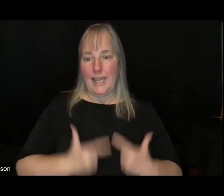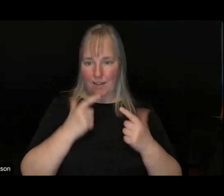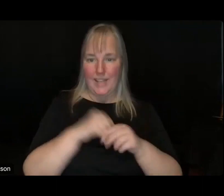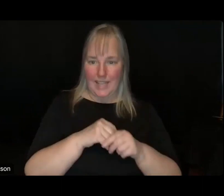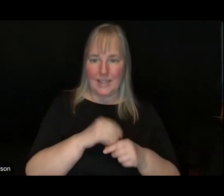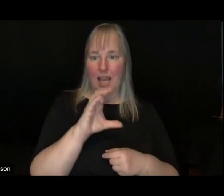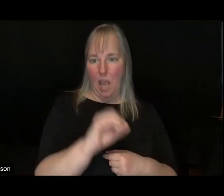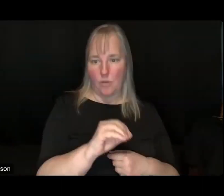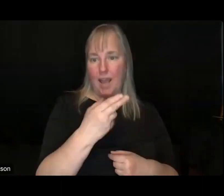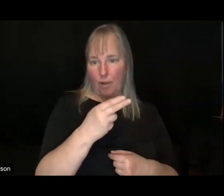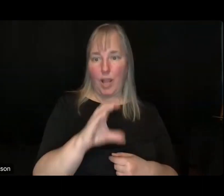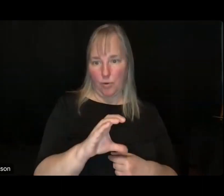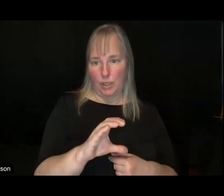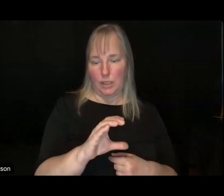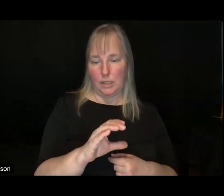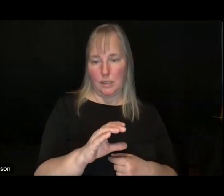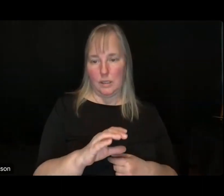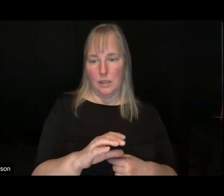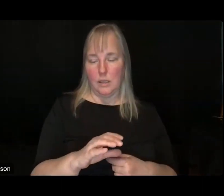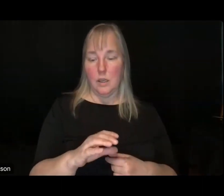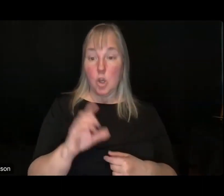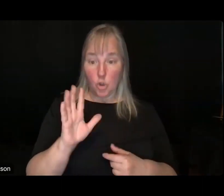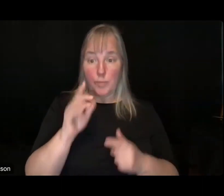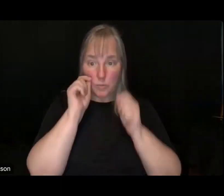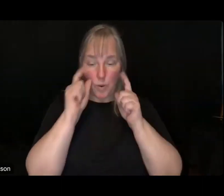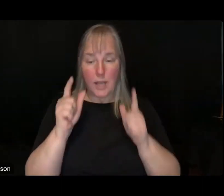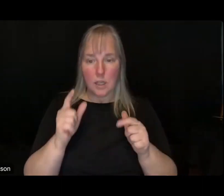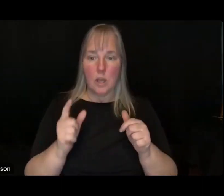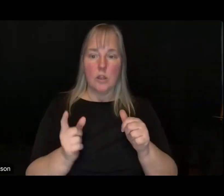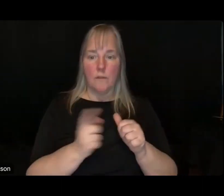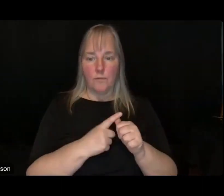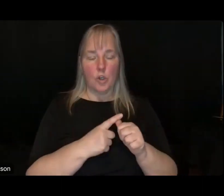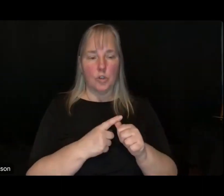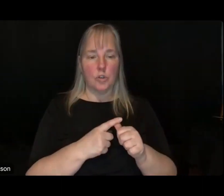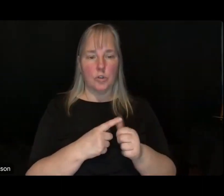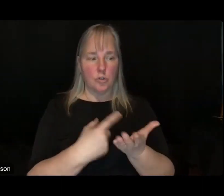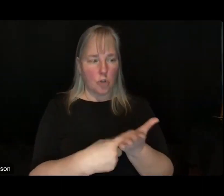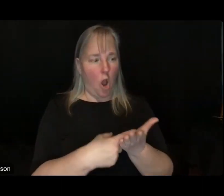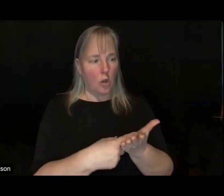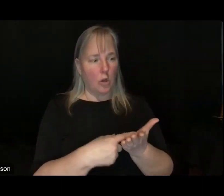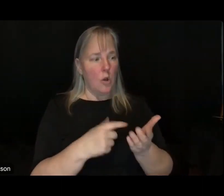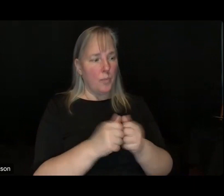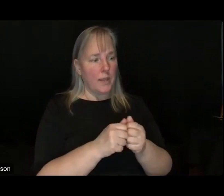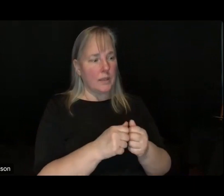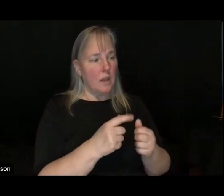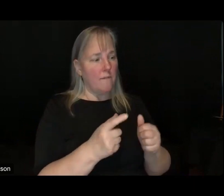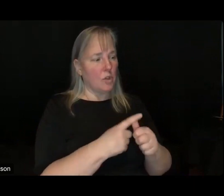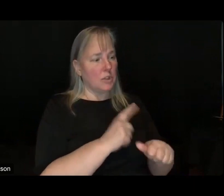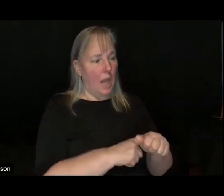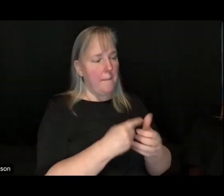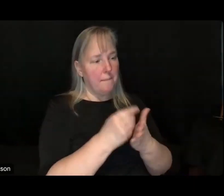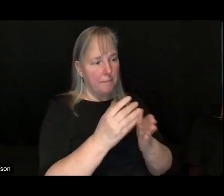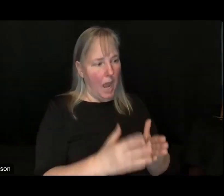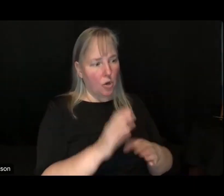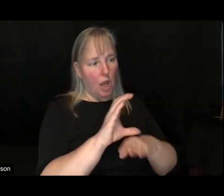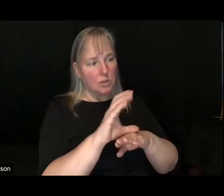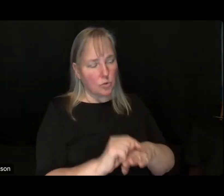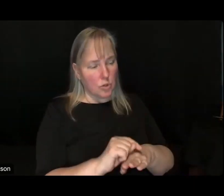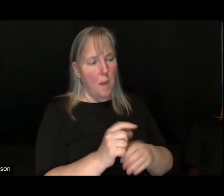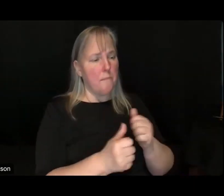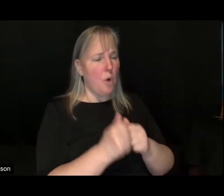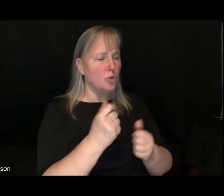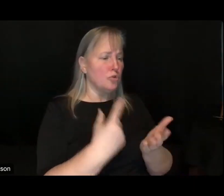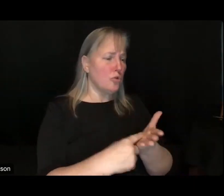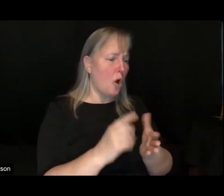you'll be really surprised at how many. The first talk they have is your first buyer consultation. Most of them talk about how great the schools are and